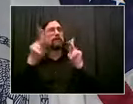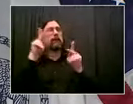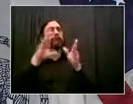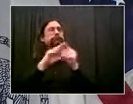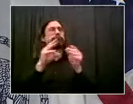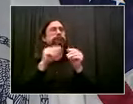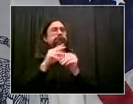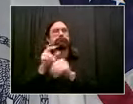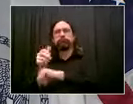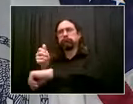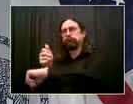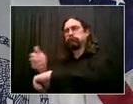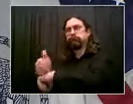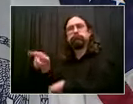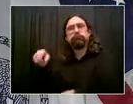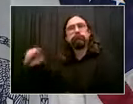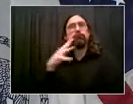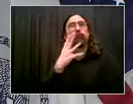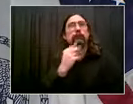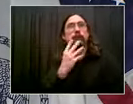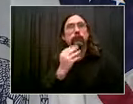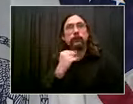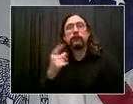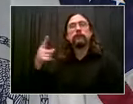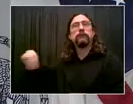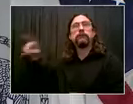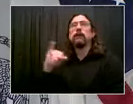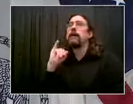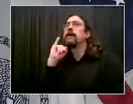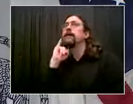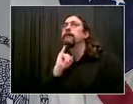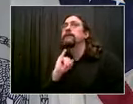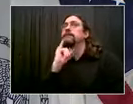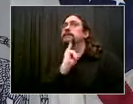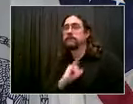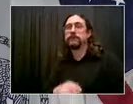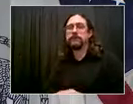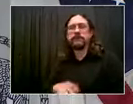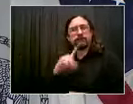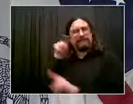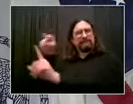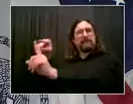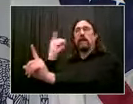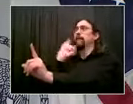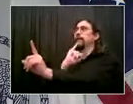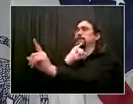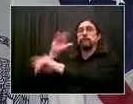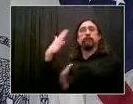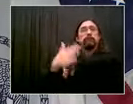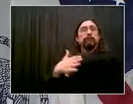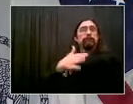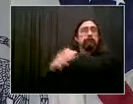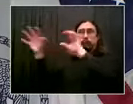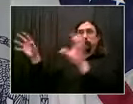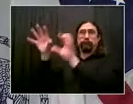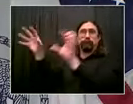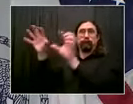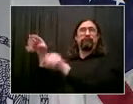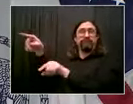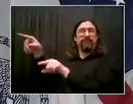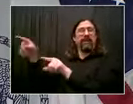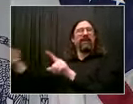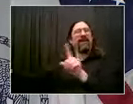describe as a terrorist organization, that inflammatory and in many cases biased language of elected officials actually